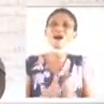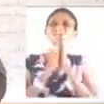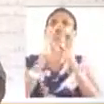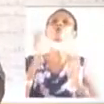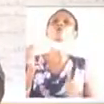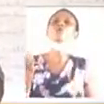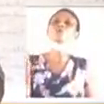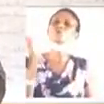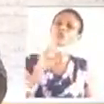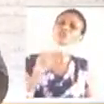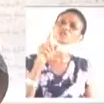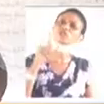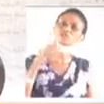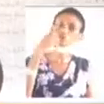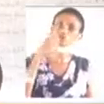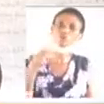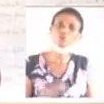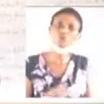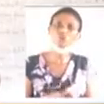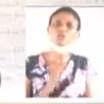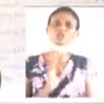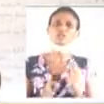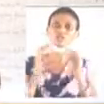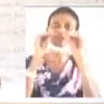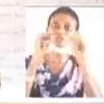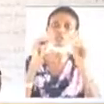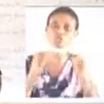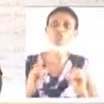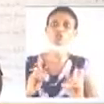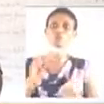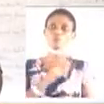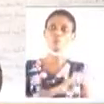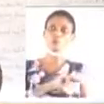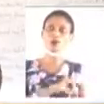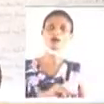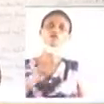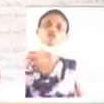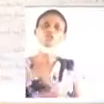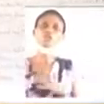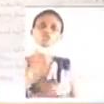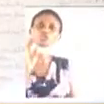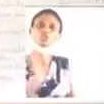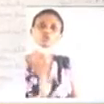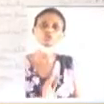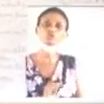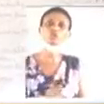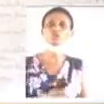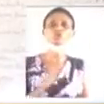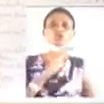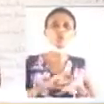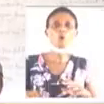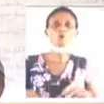youth, they will bring car and call pastor for dedication. The pastor will not ask, where did you